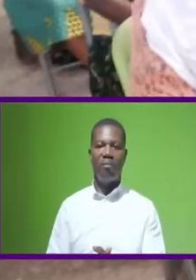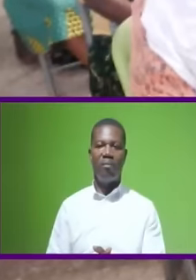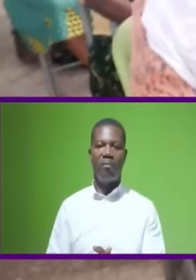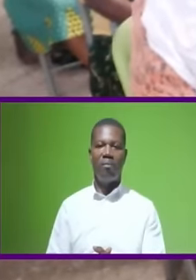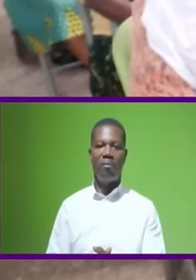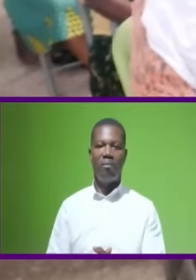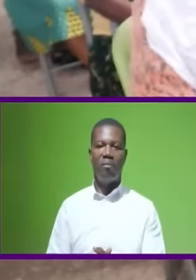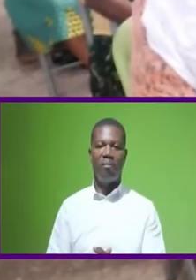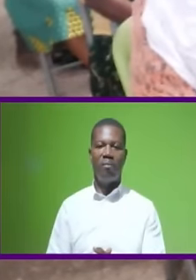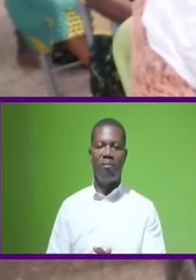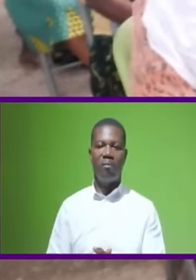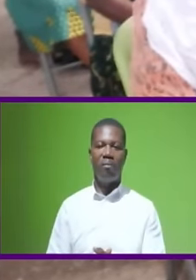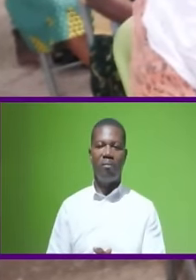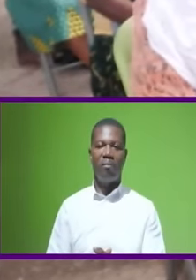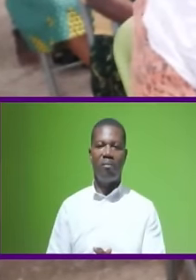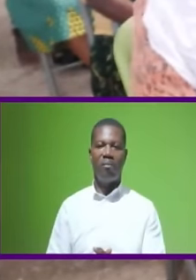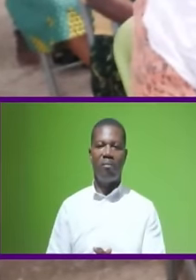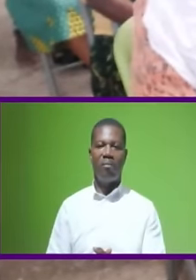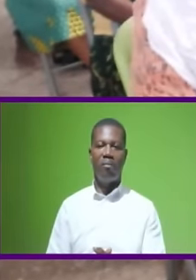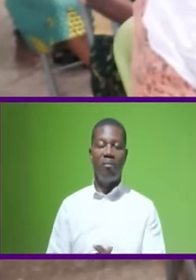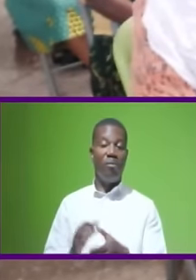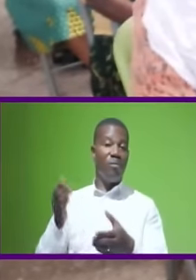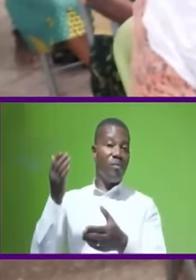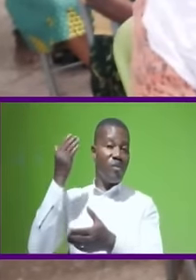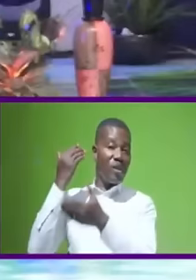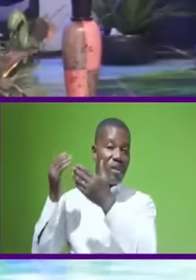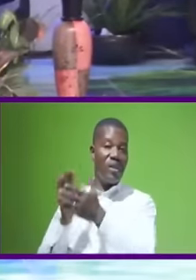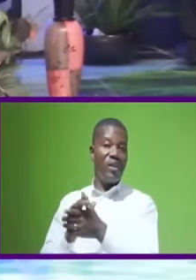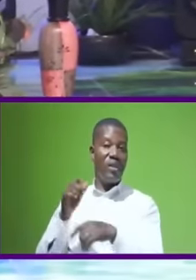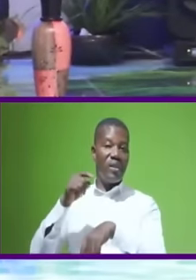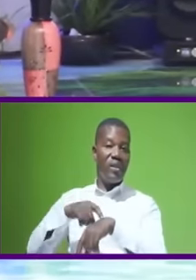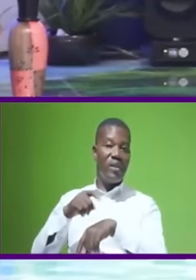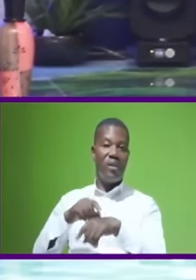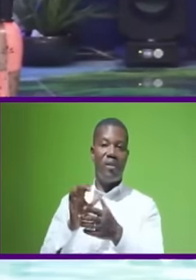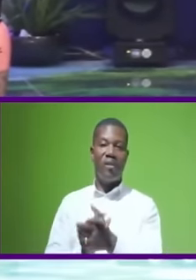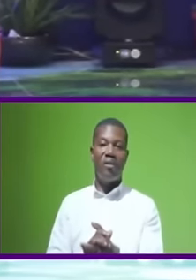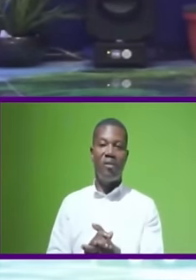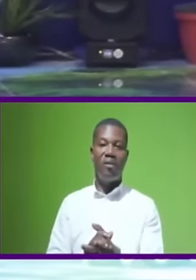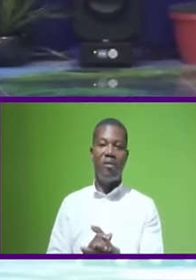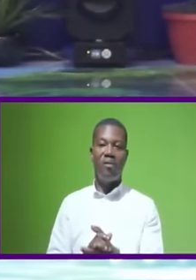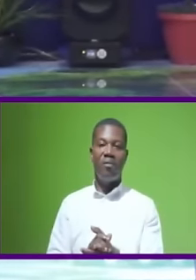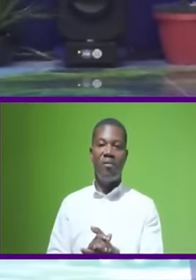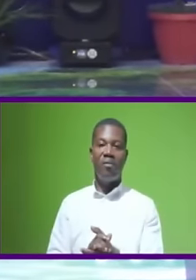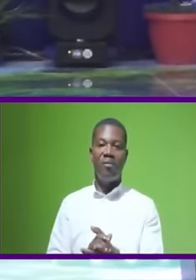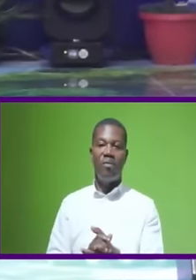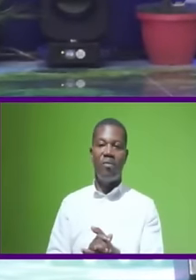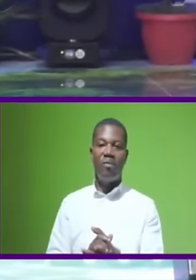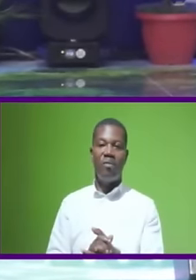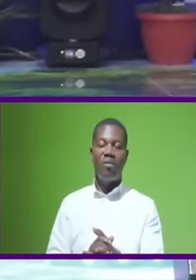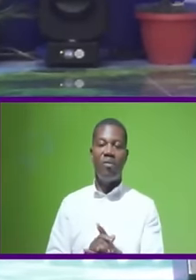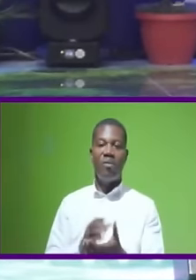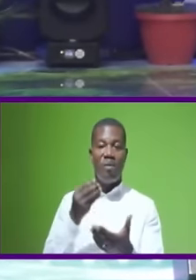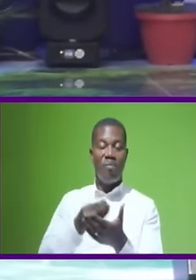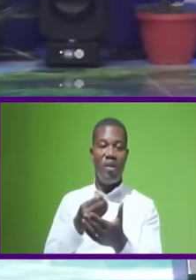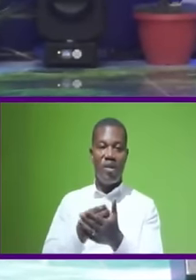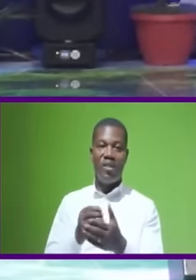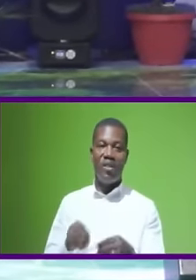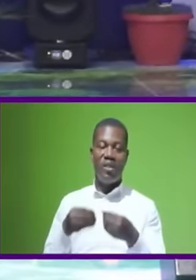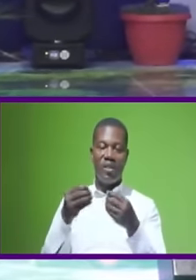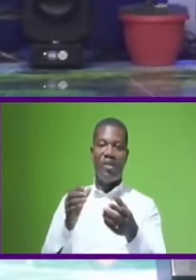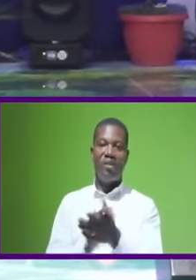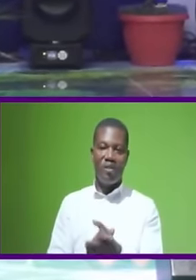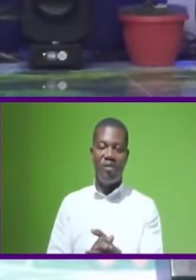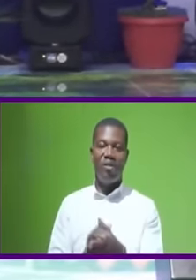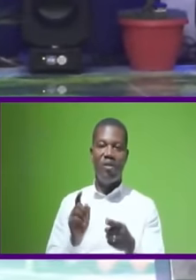money. To say now the movement to be sikani kam movement to manage na chairman yes obian to